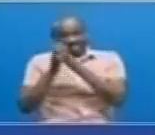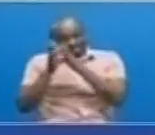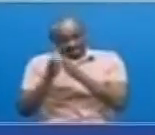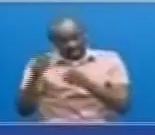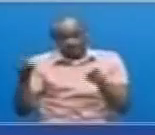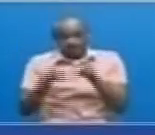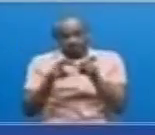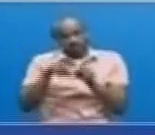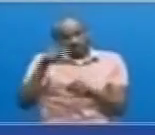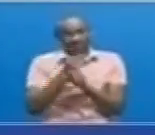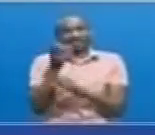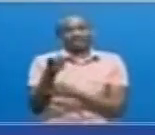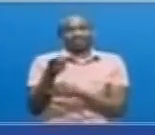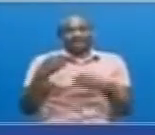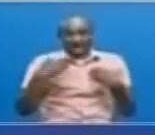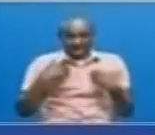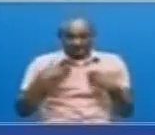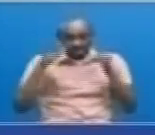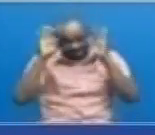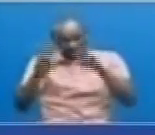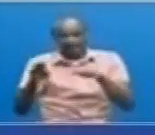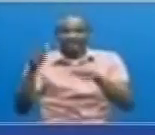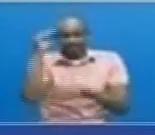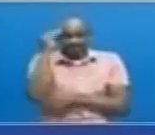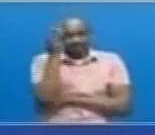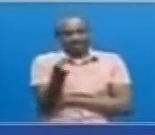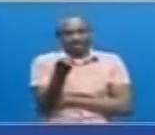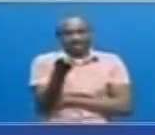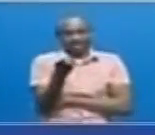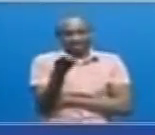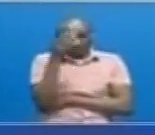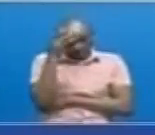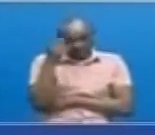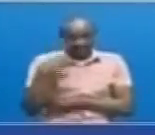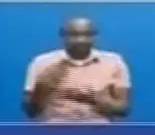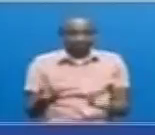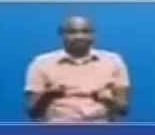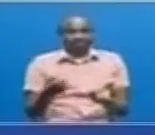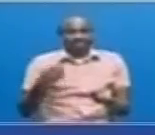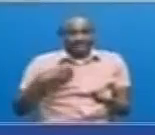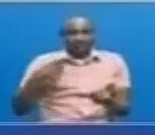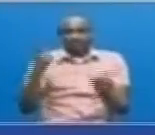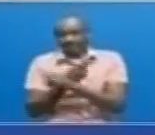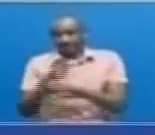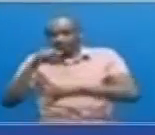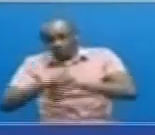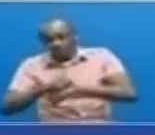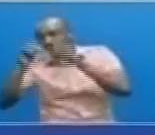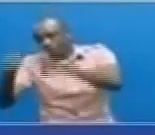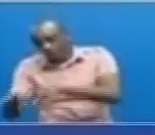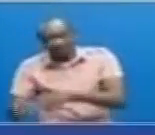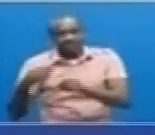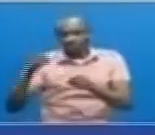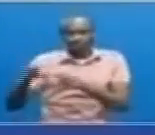contribute by making them have that Islamic education, because of the pains of shuttling from schools in the morning, dropping your